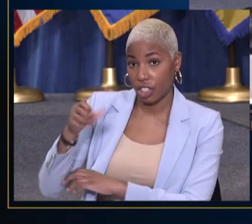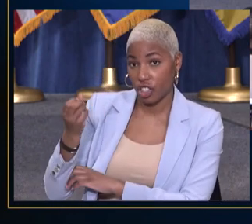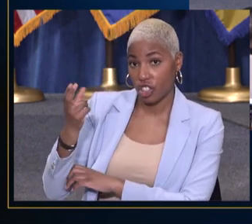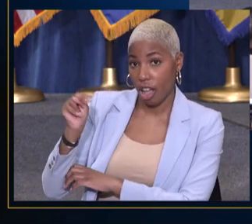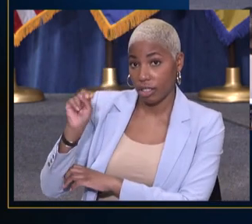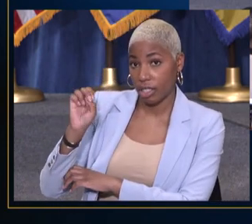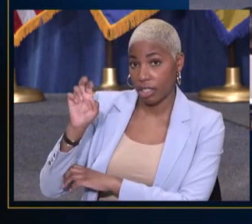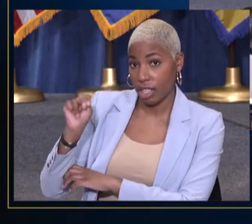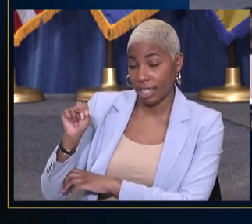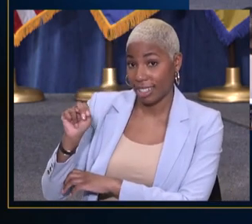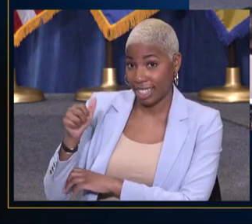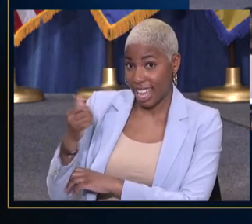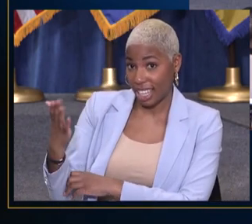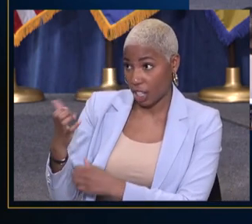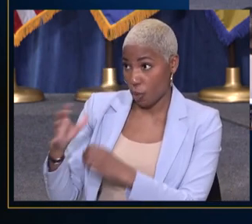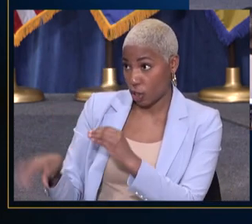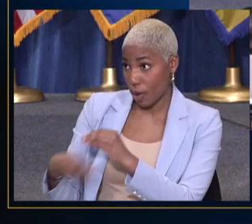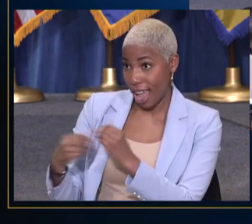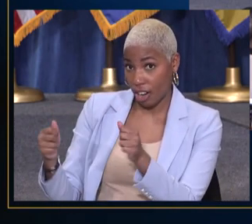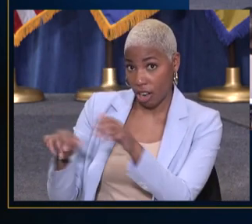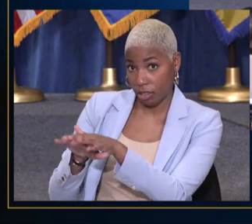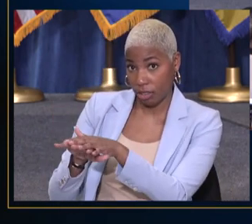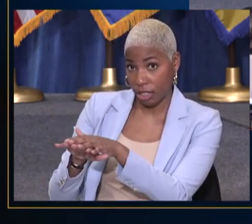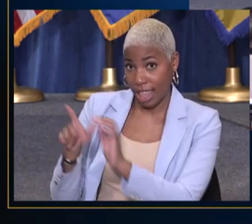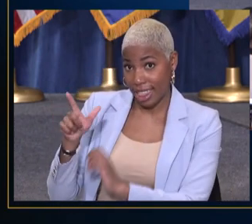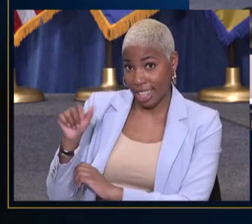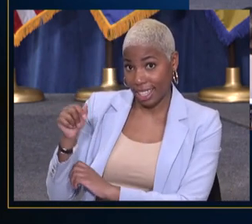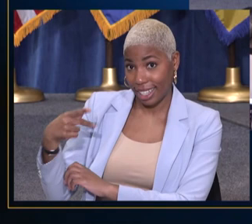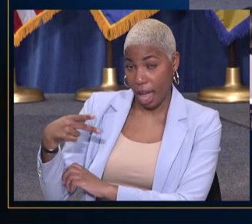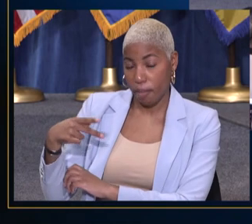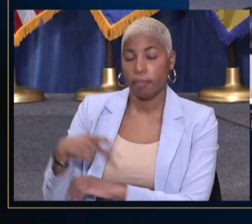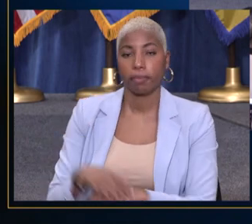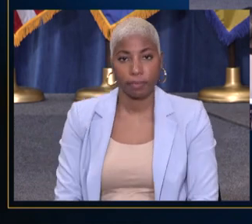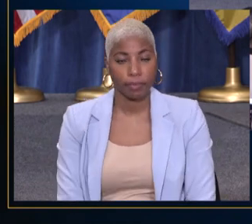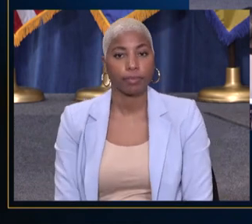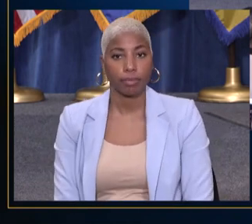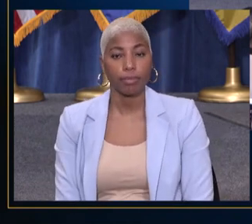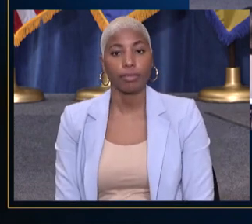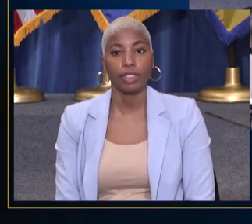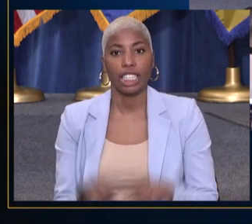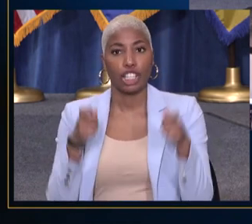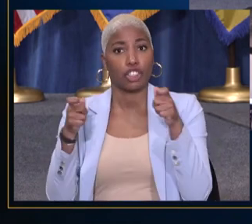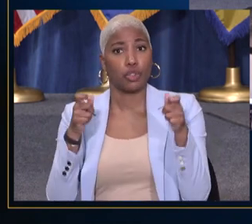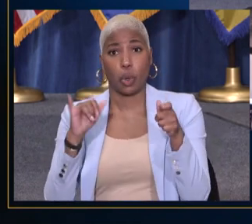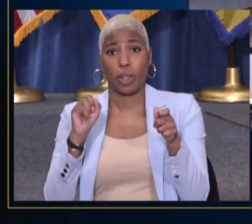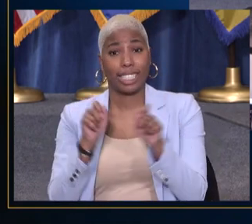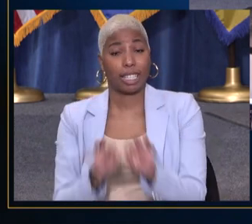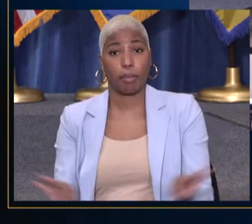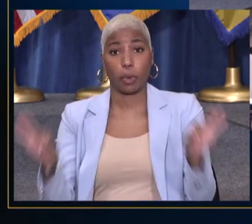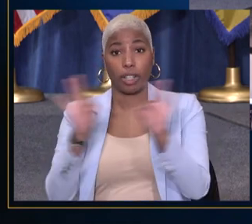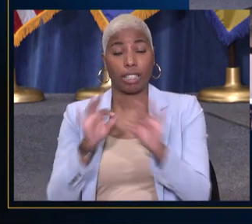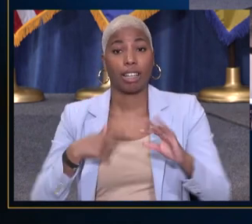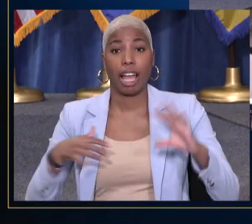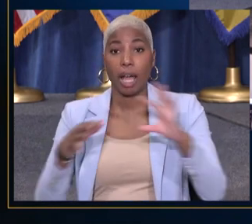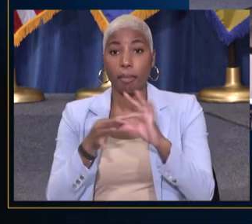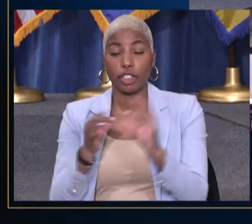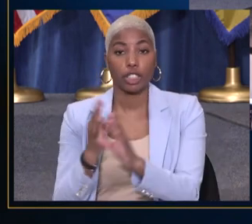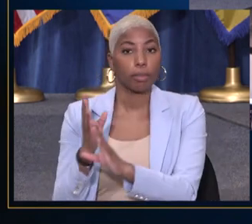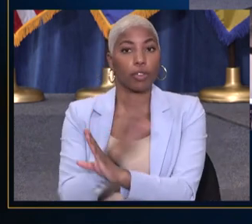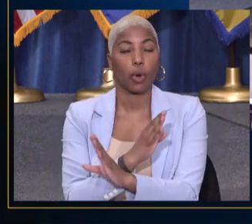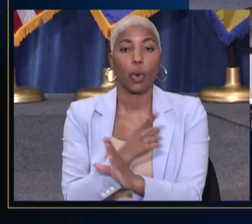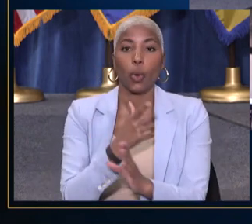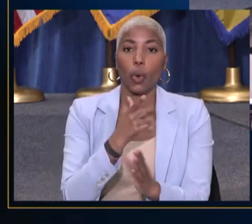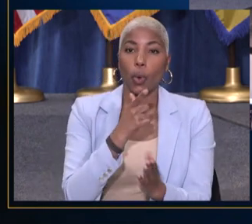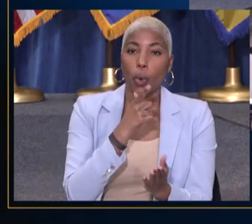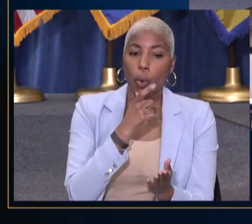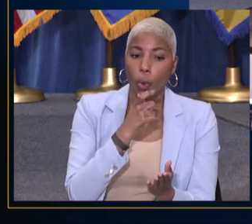the engagement gap? Yeah, narrative control is important. I said earlier, the real debate is who's taxed, who's not,